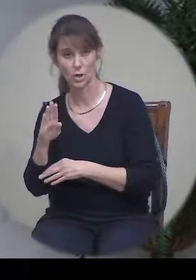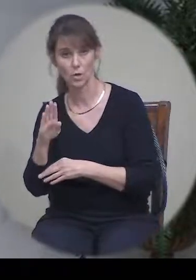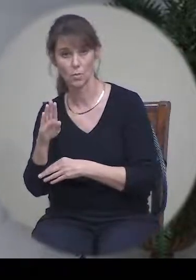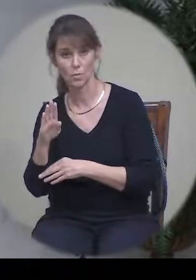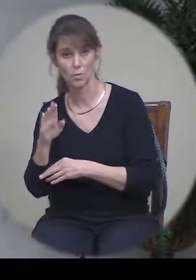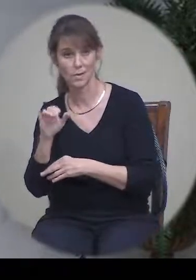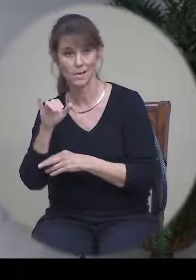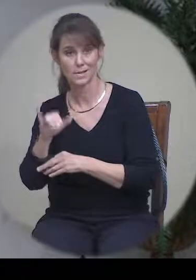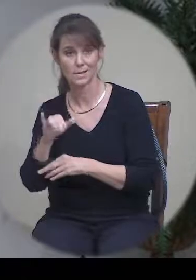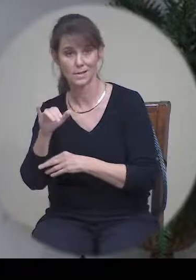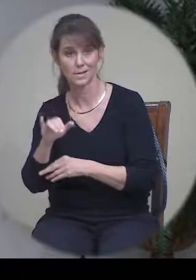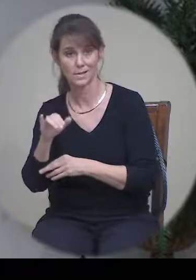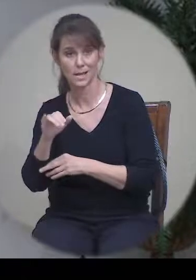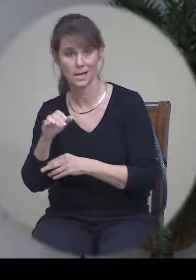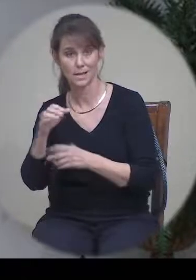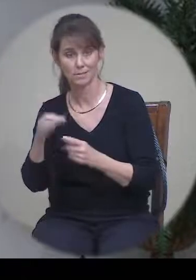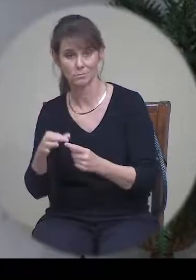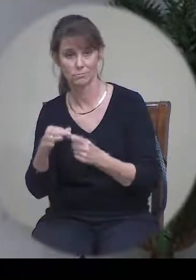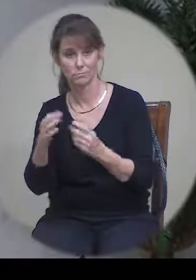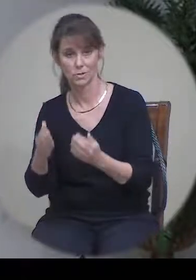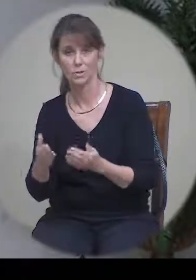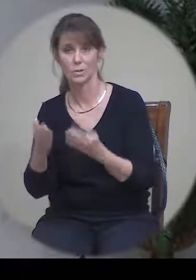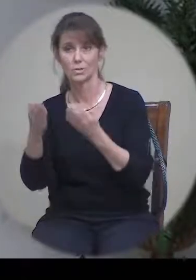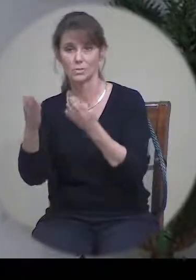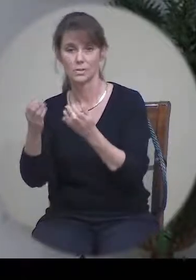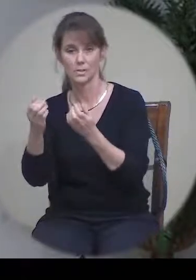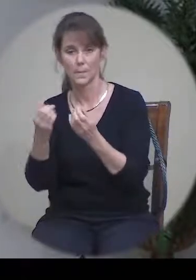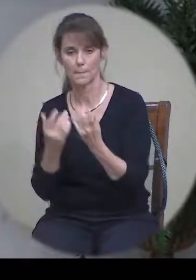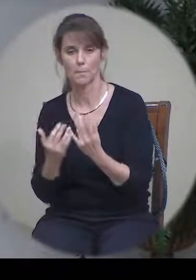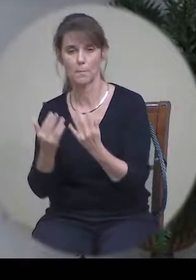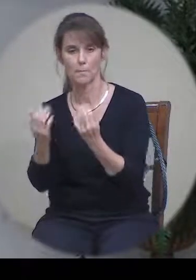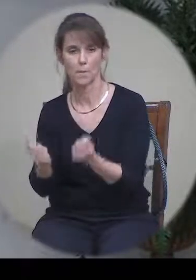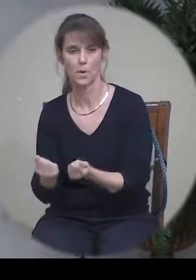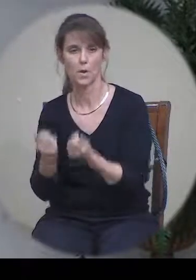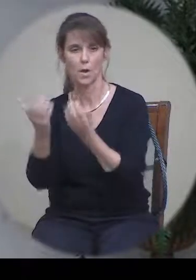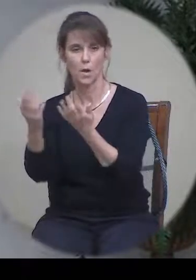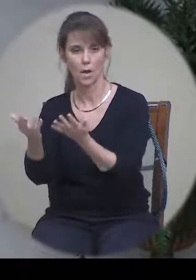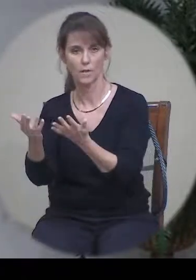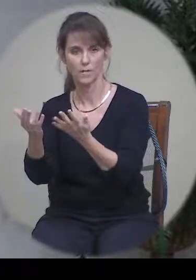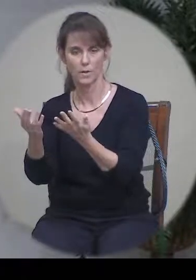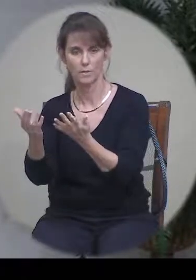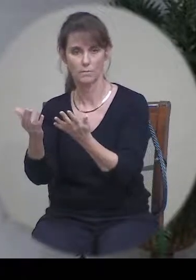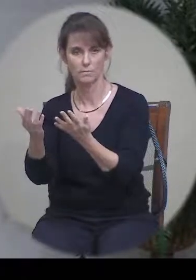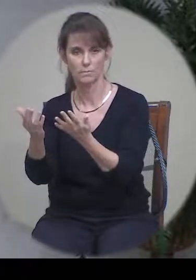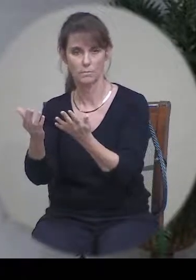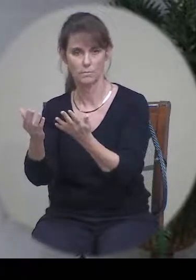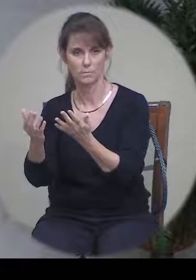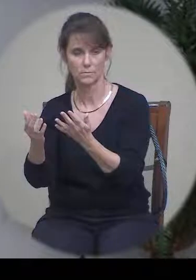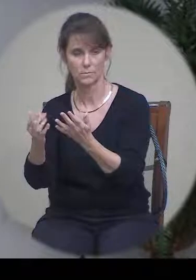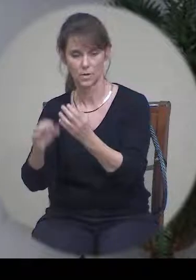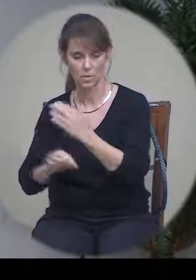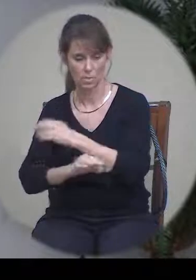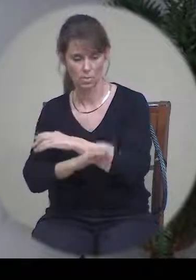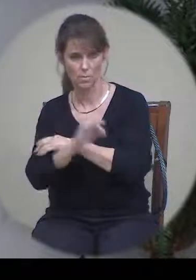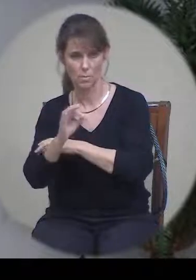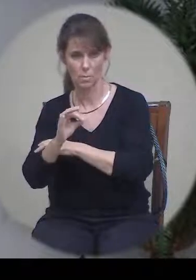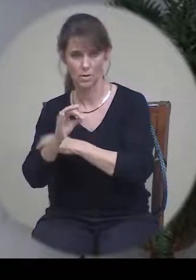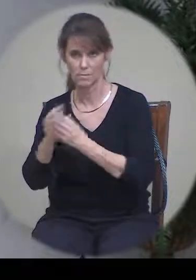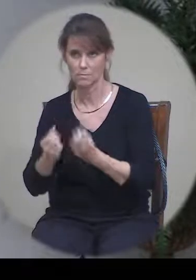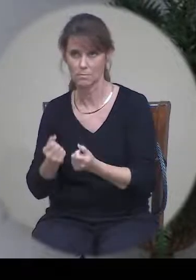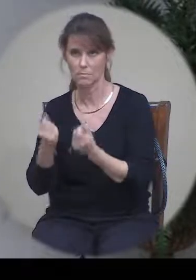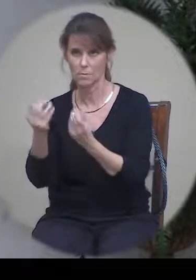them, rising up early in the morning and offering burnt offerings according to the number of them all. For Job said, perhaps my